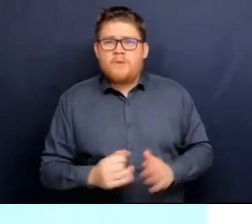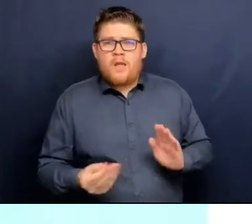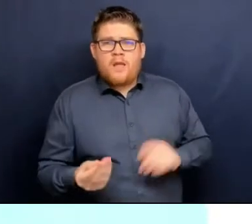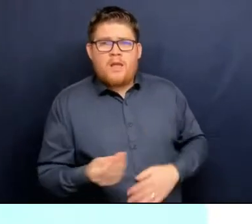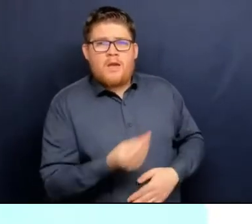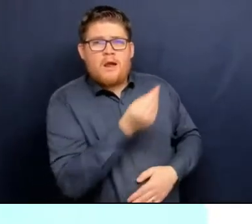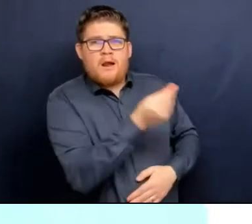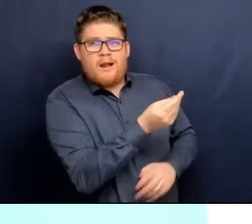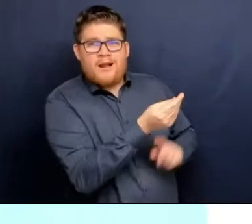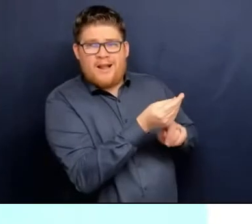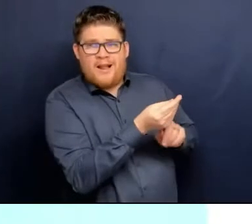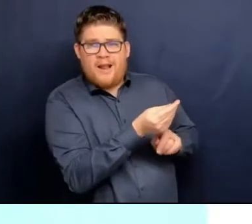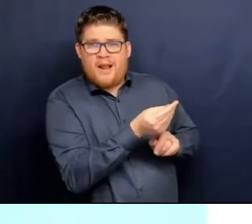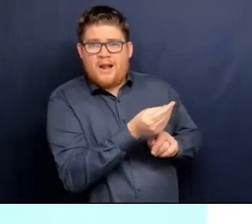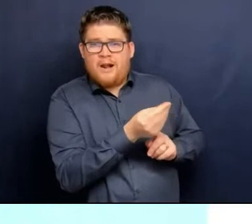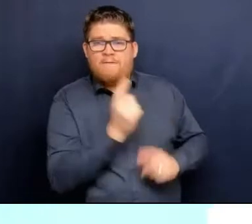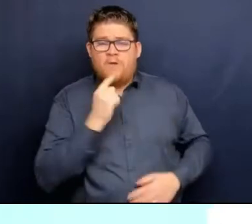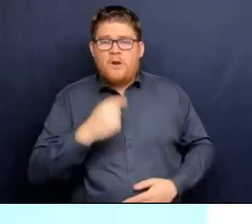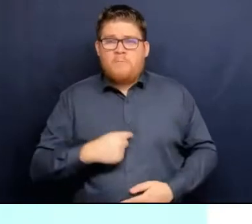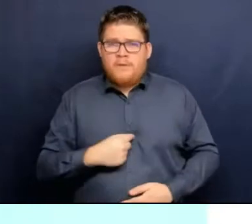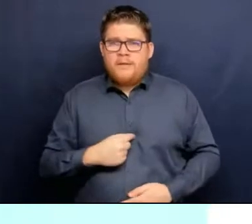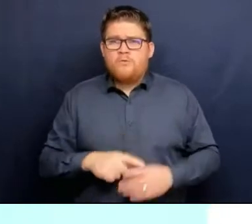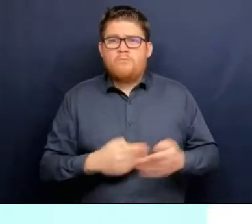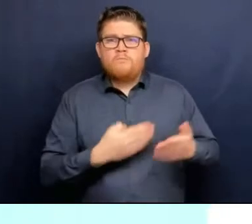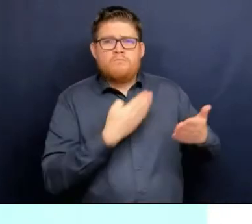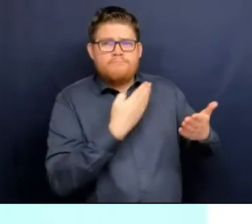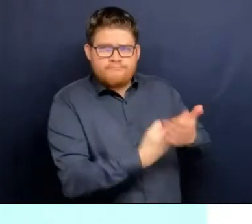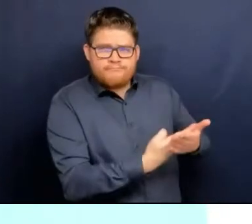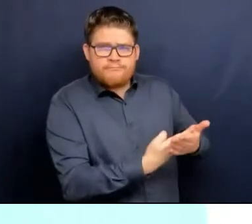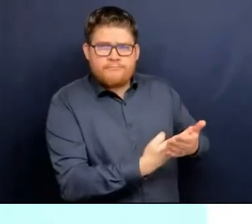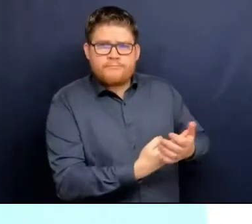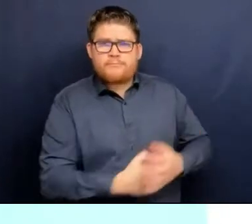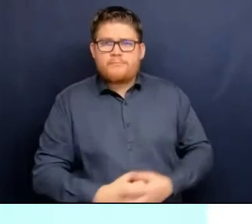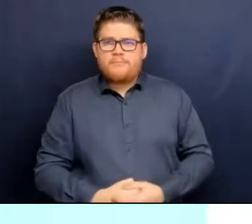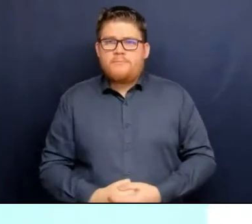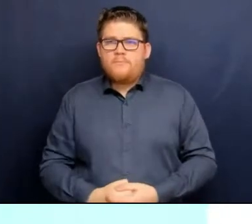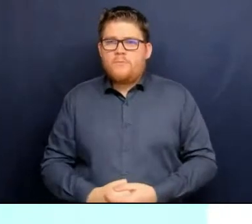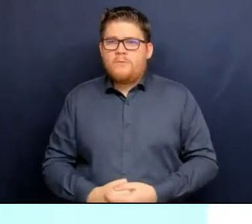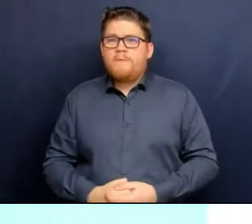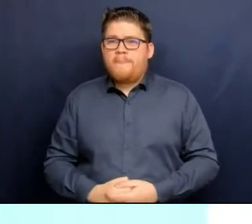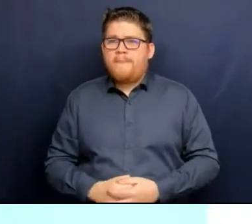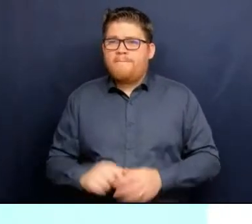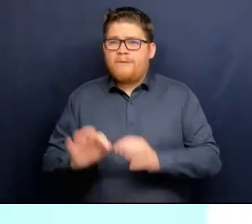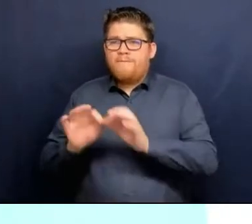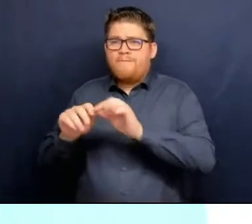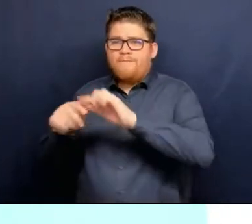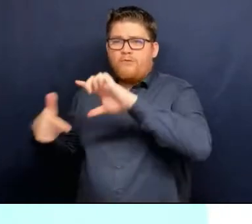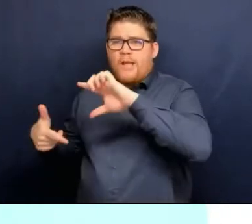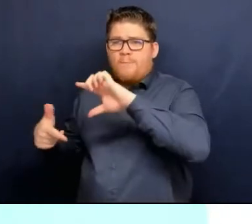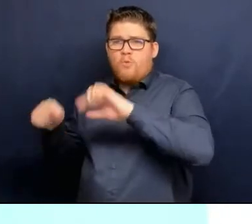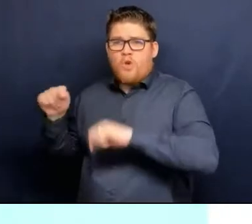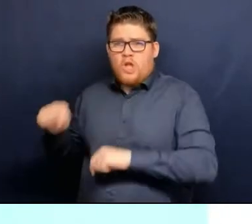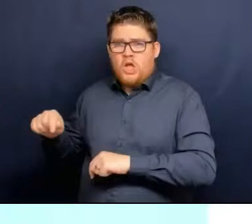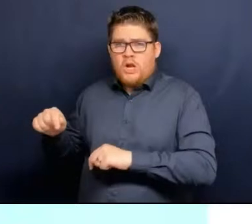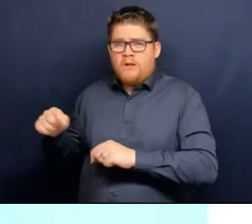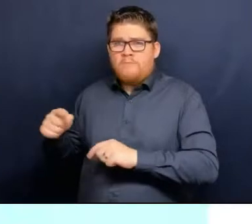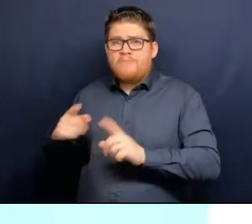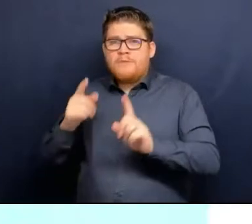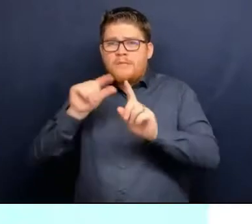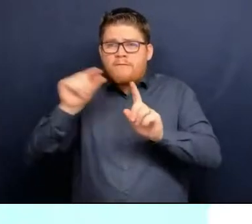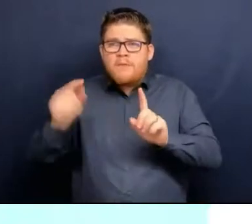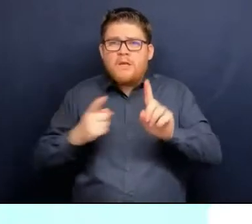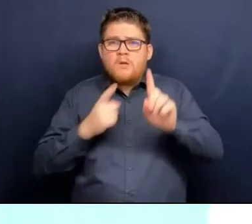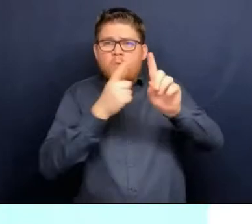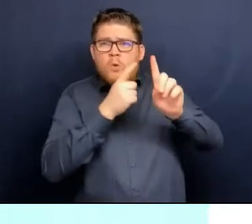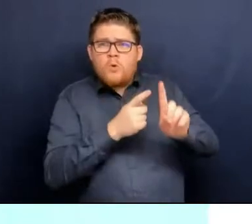right? We had the framework through Bill 41, and we had some challenges, you know, trying to get the